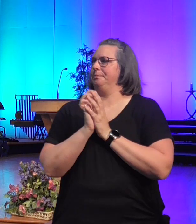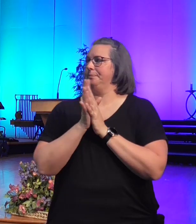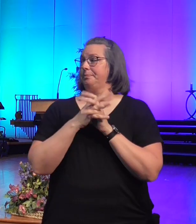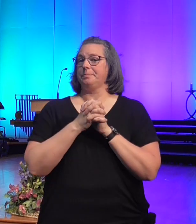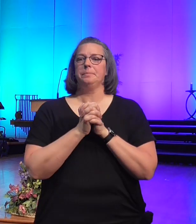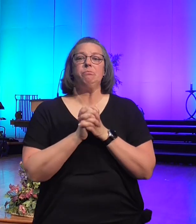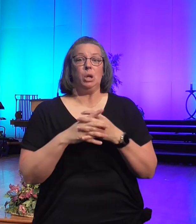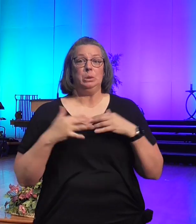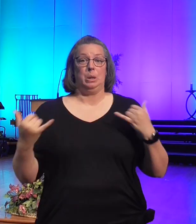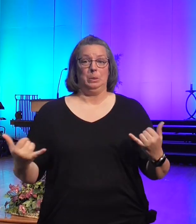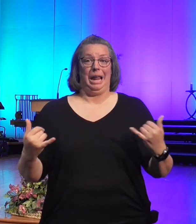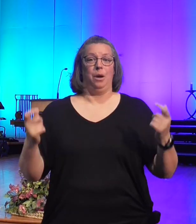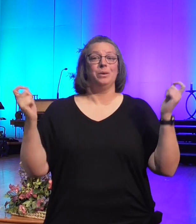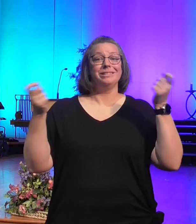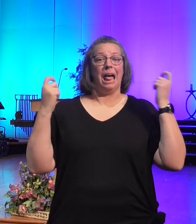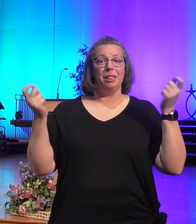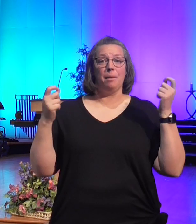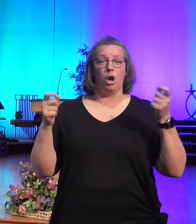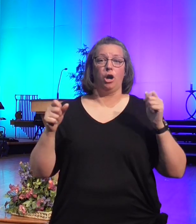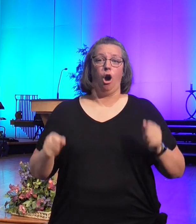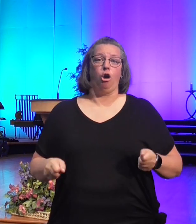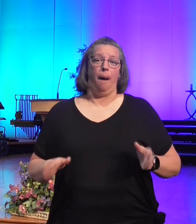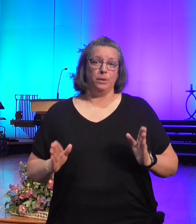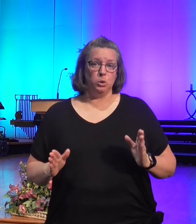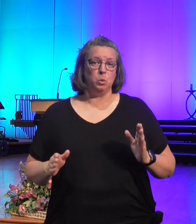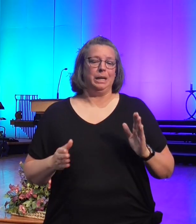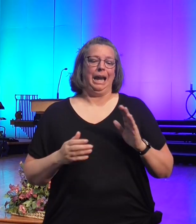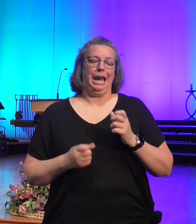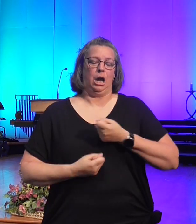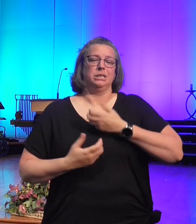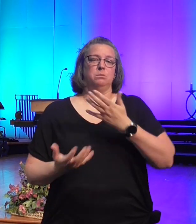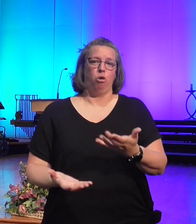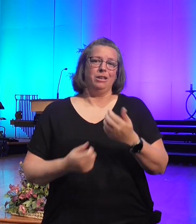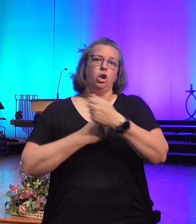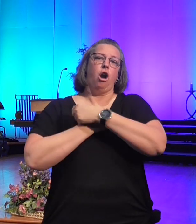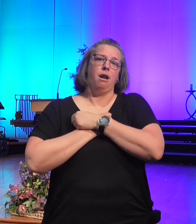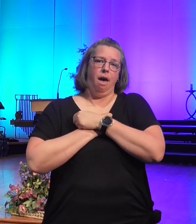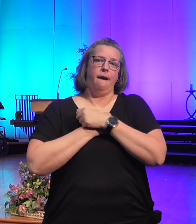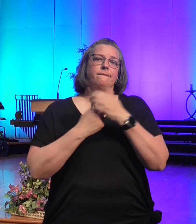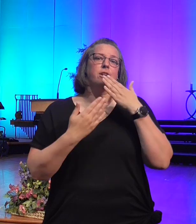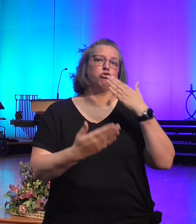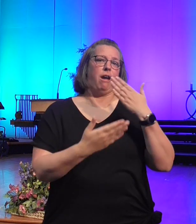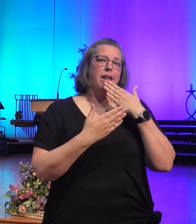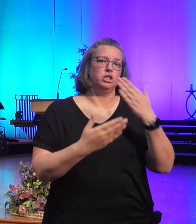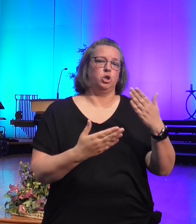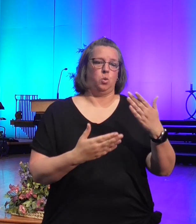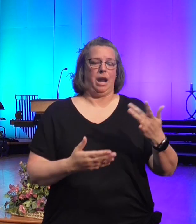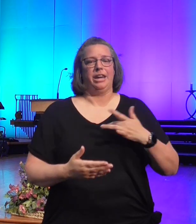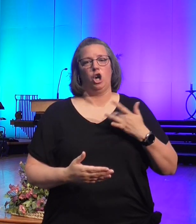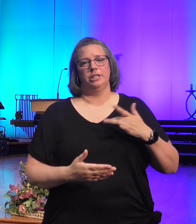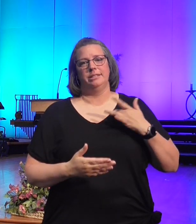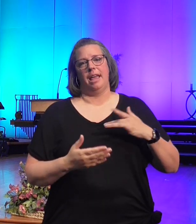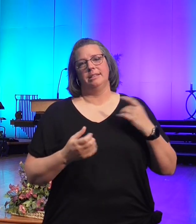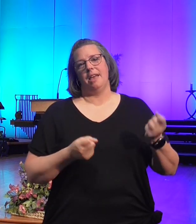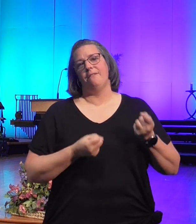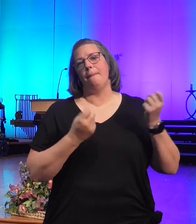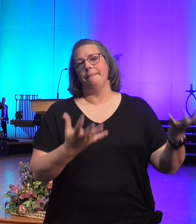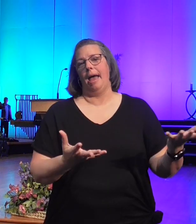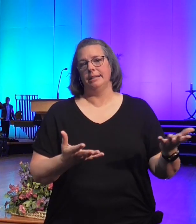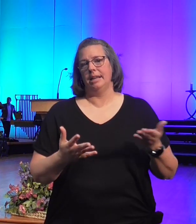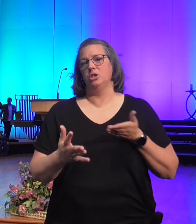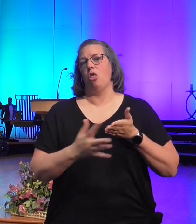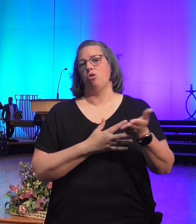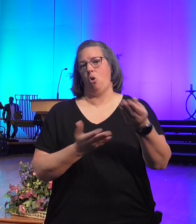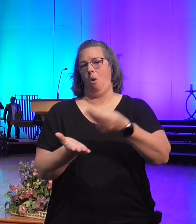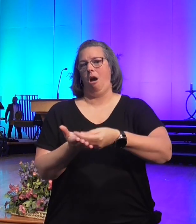We celebrate our opportunity to express our love and gratitude and our sense of abundance for this community through tithes